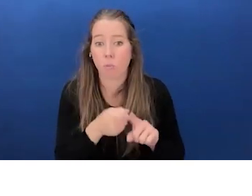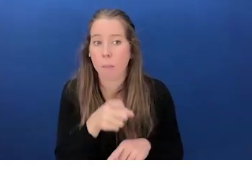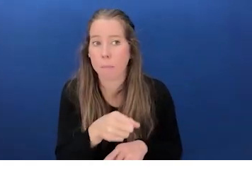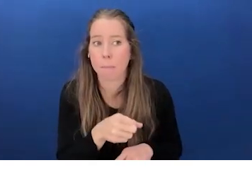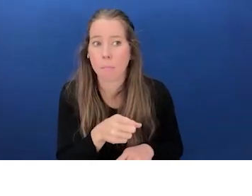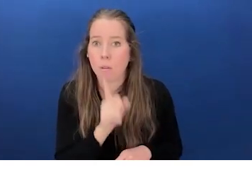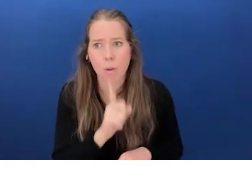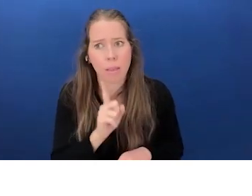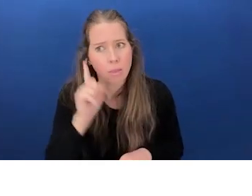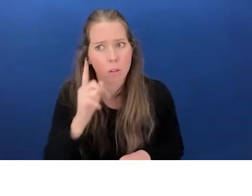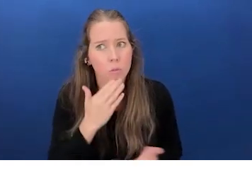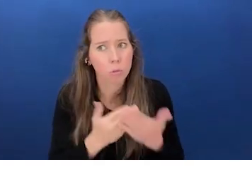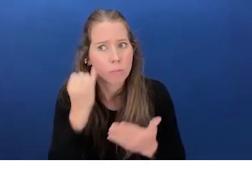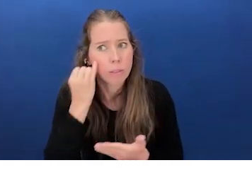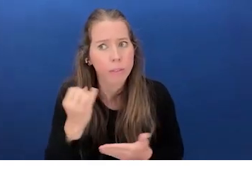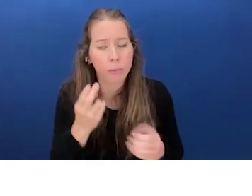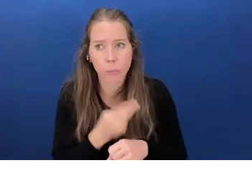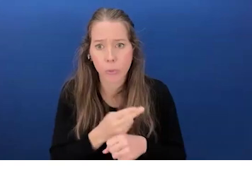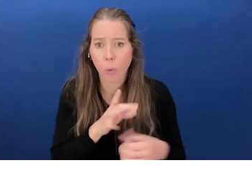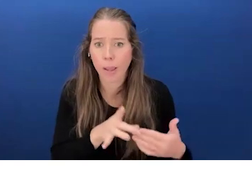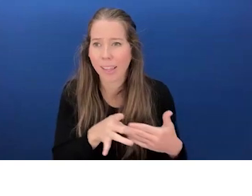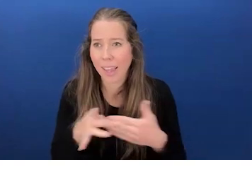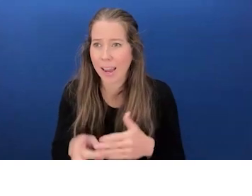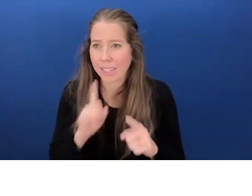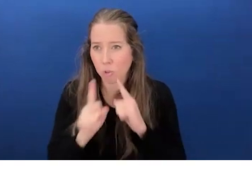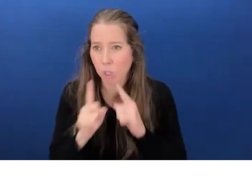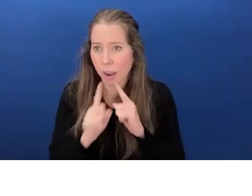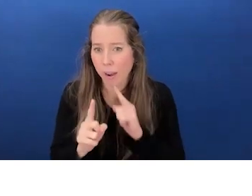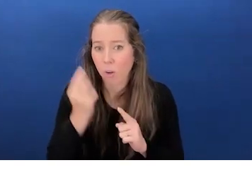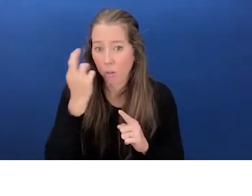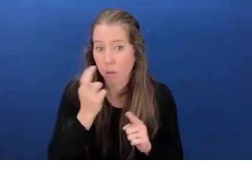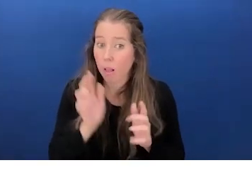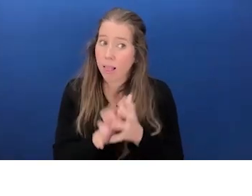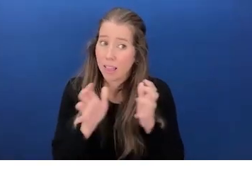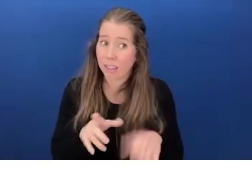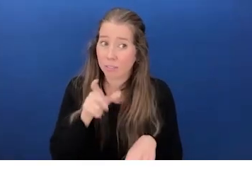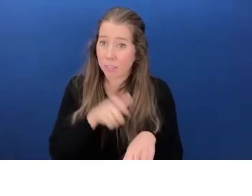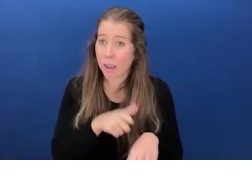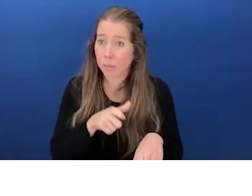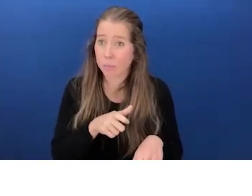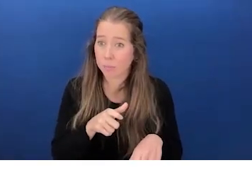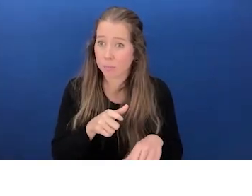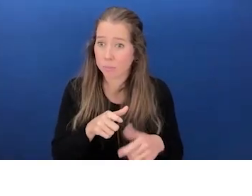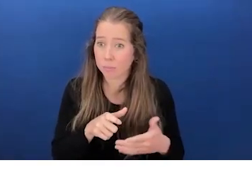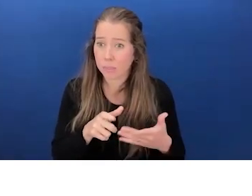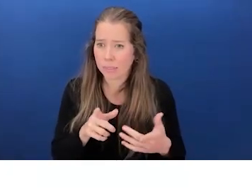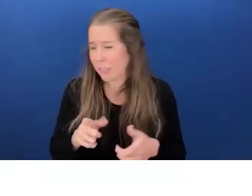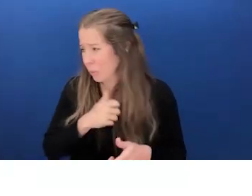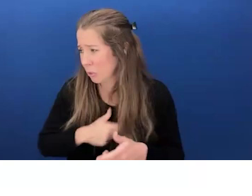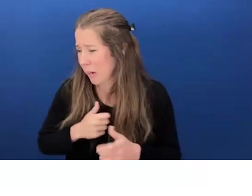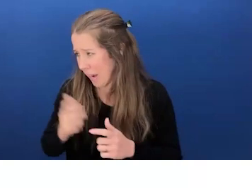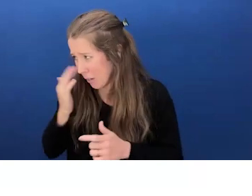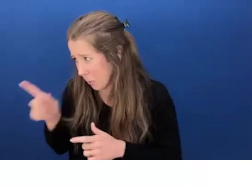really good idea, to use a guided chat. Because I think a lot of times the problem that we have, and I'll finish really quick. I'm sorry, I know you had to